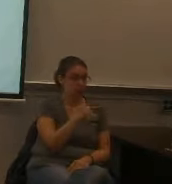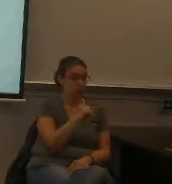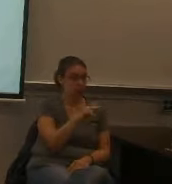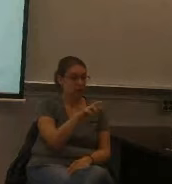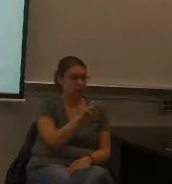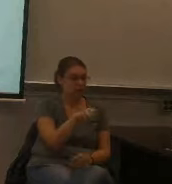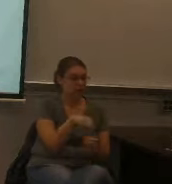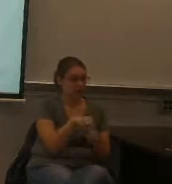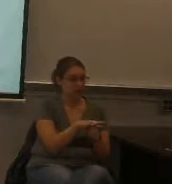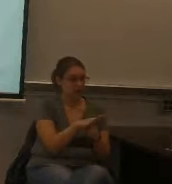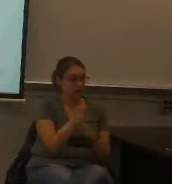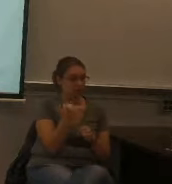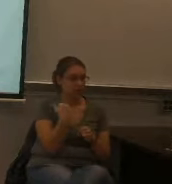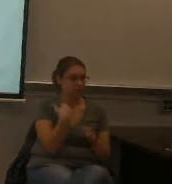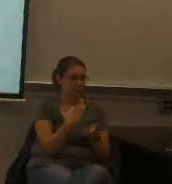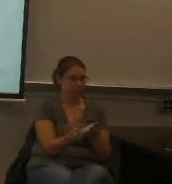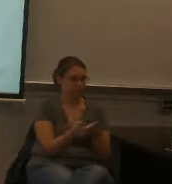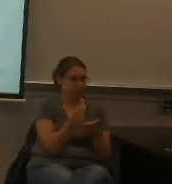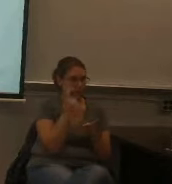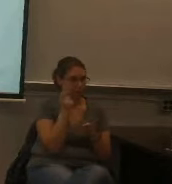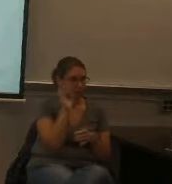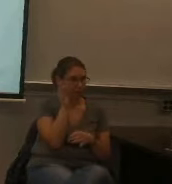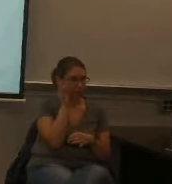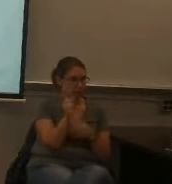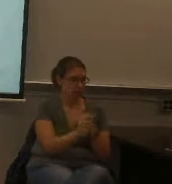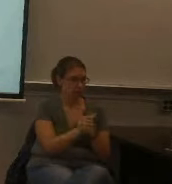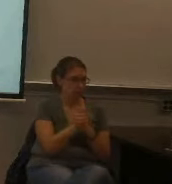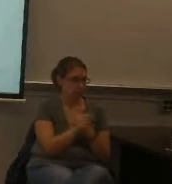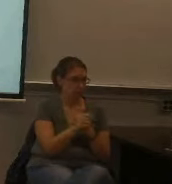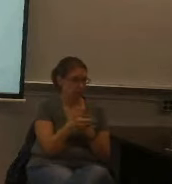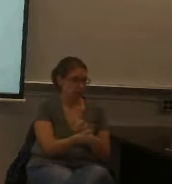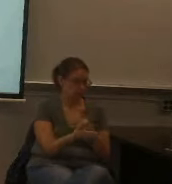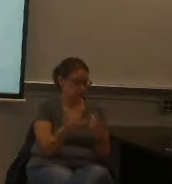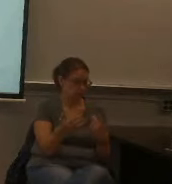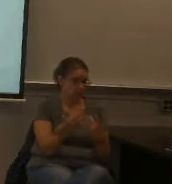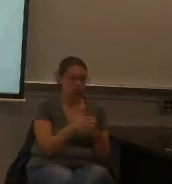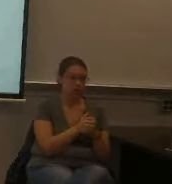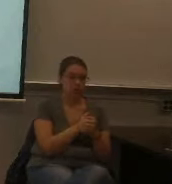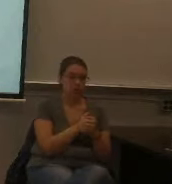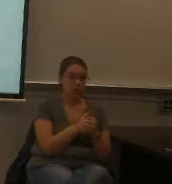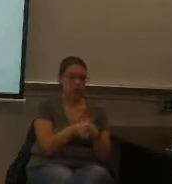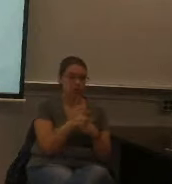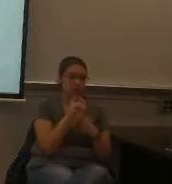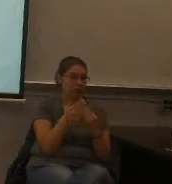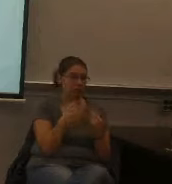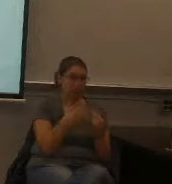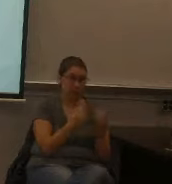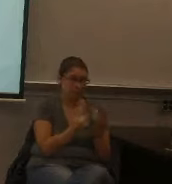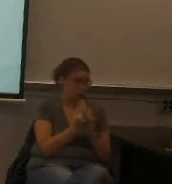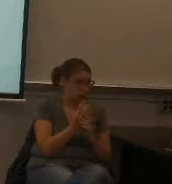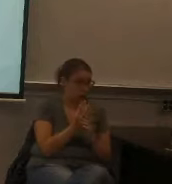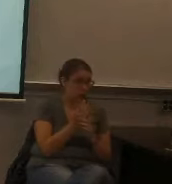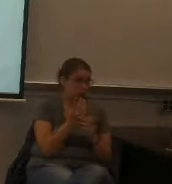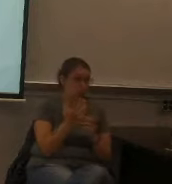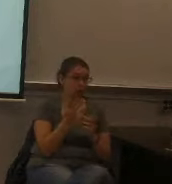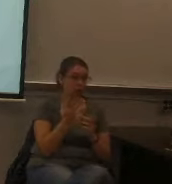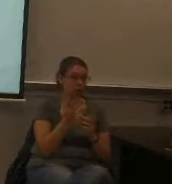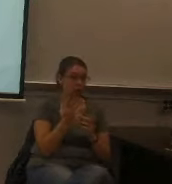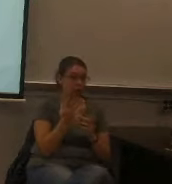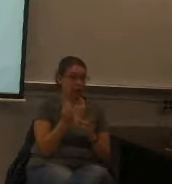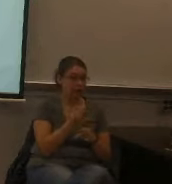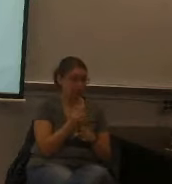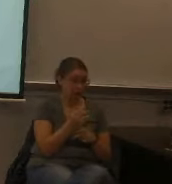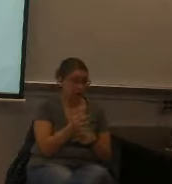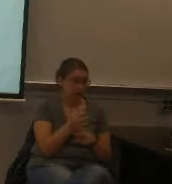into some areas where it's been extirpated because it's a federally endangered species. they're real easy to grow in culture,